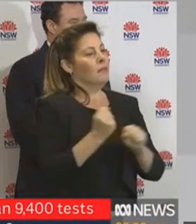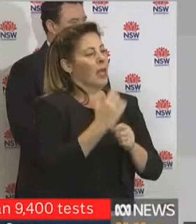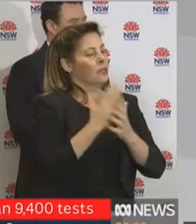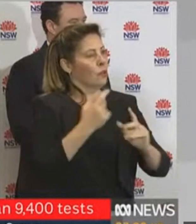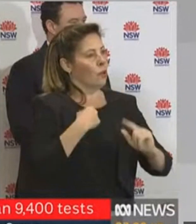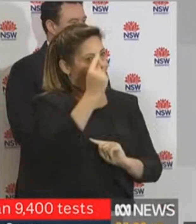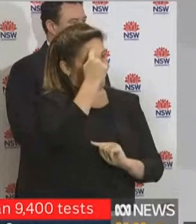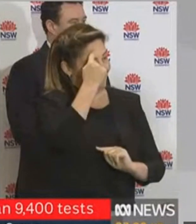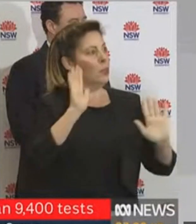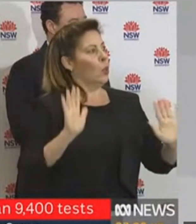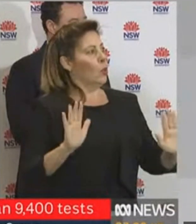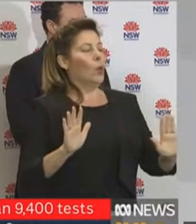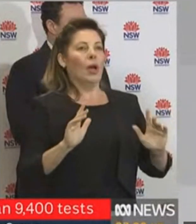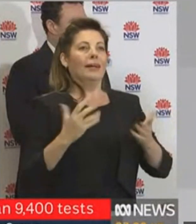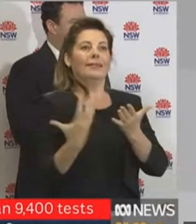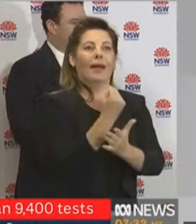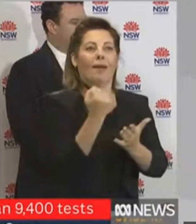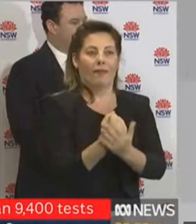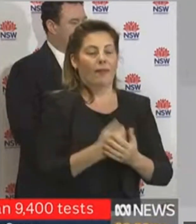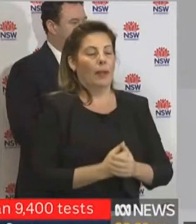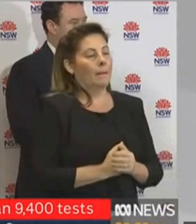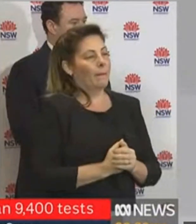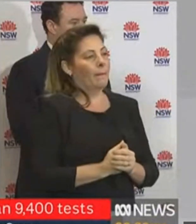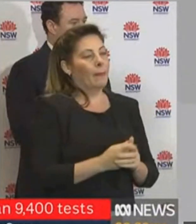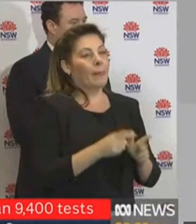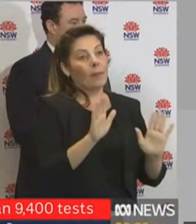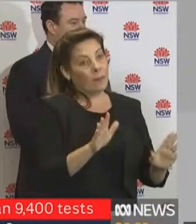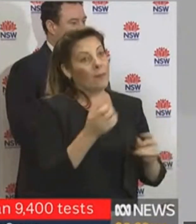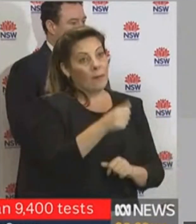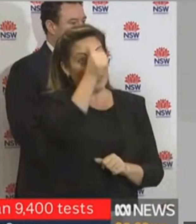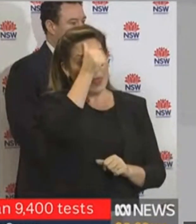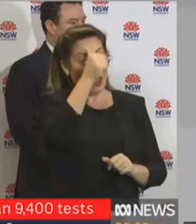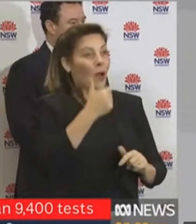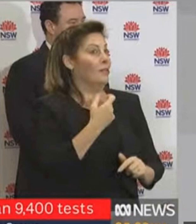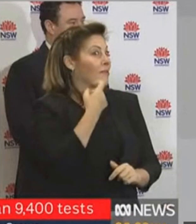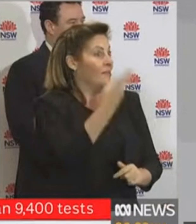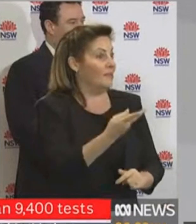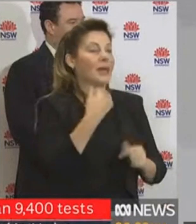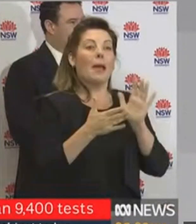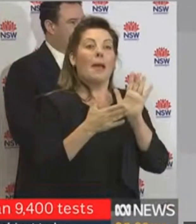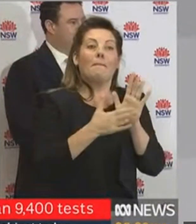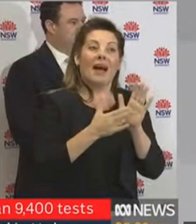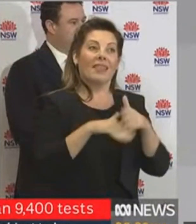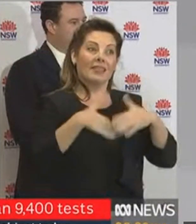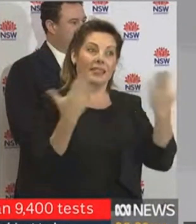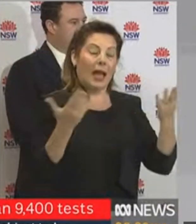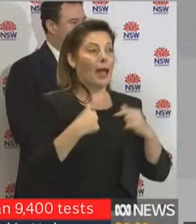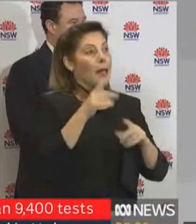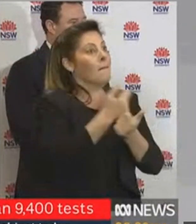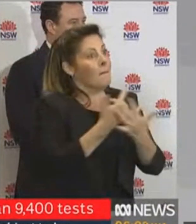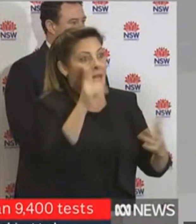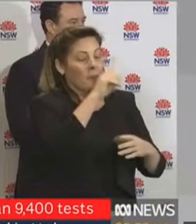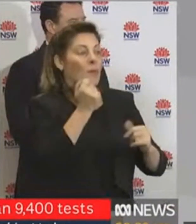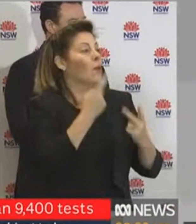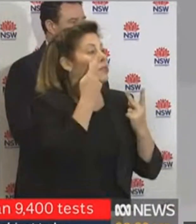course, with Mother's Day and another weekend coming along, we know that there'll be more visitations to people's houses, and we ask people to do that